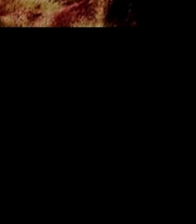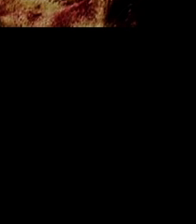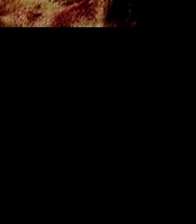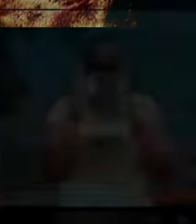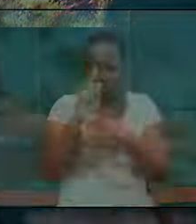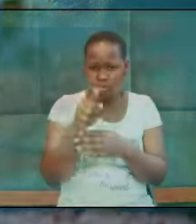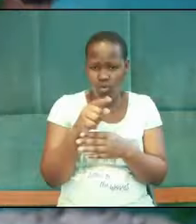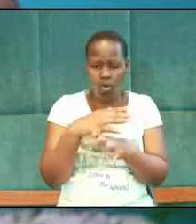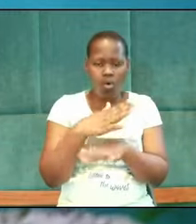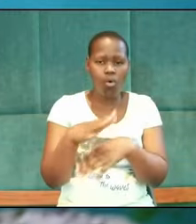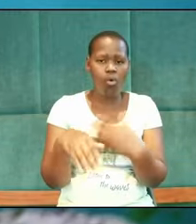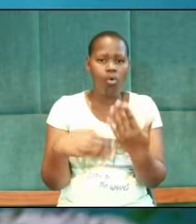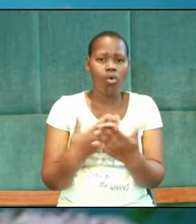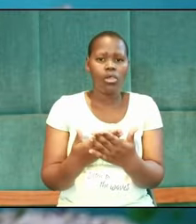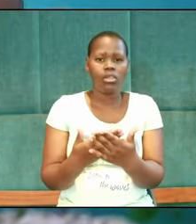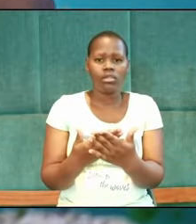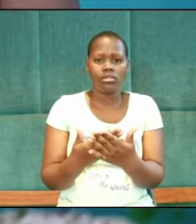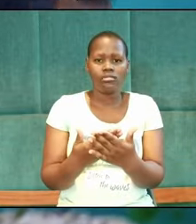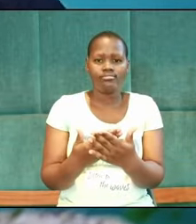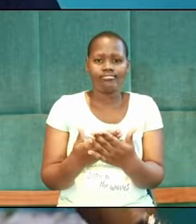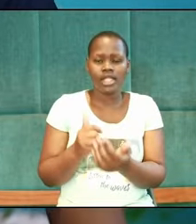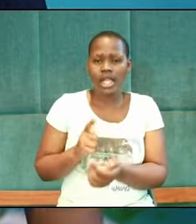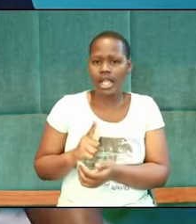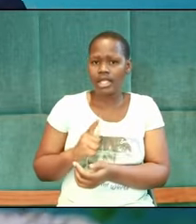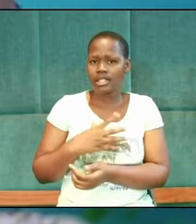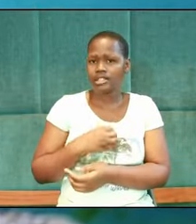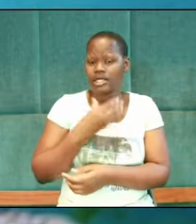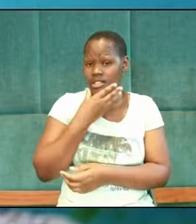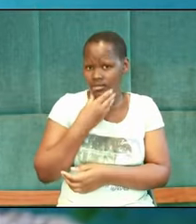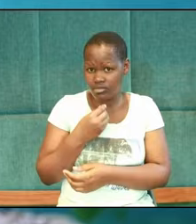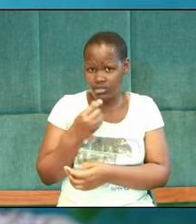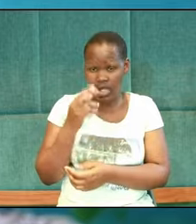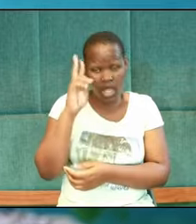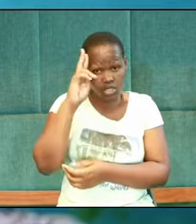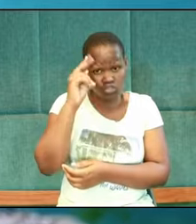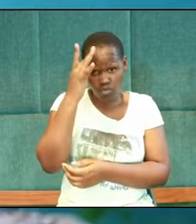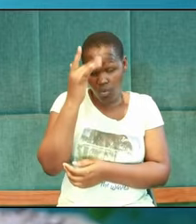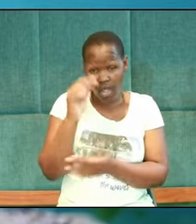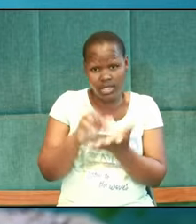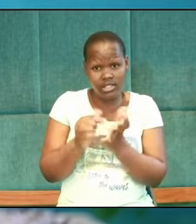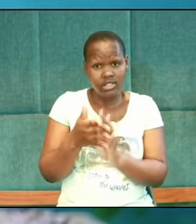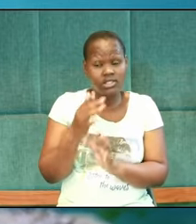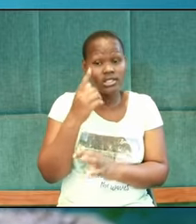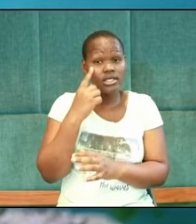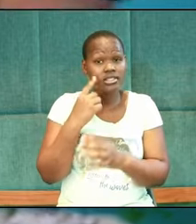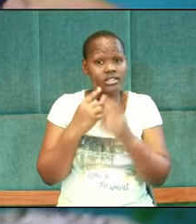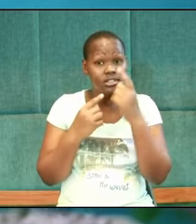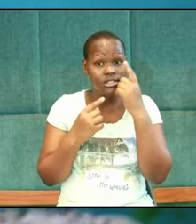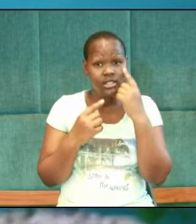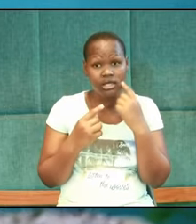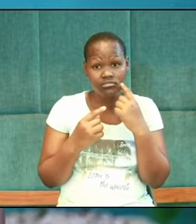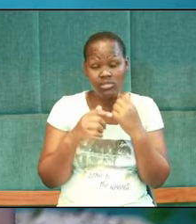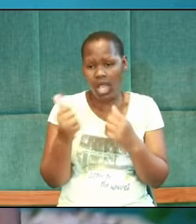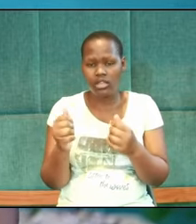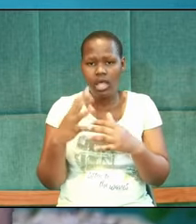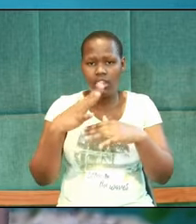your sides. Ladies and gentlemen, the reason Jesus cried, arguably, aside